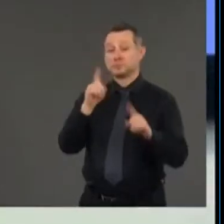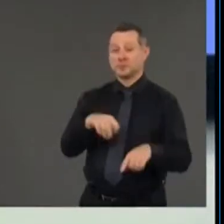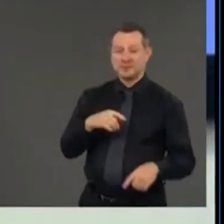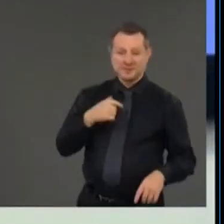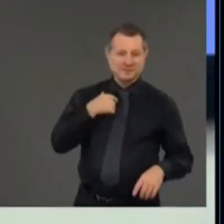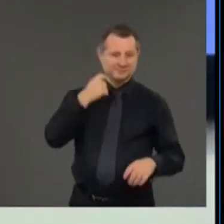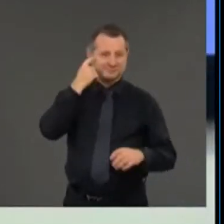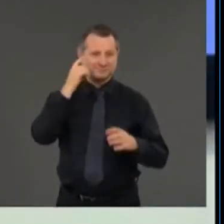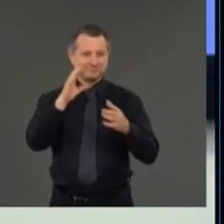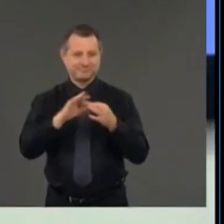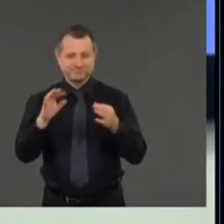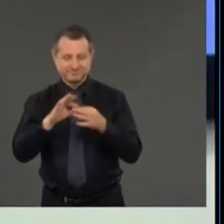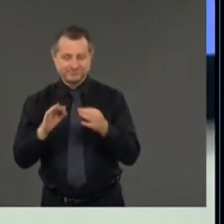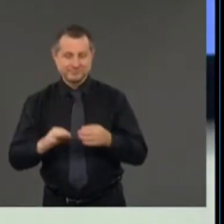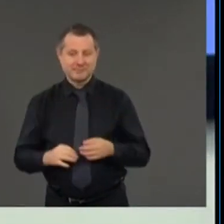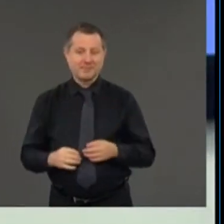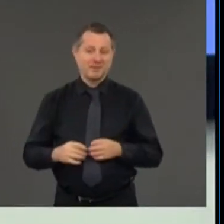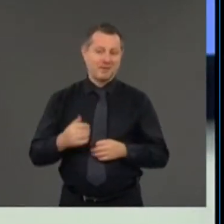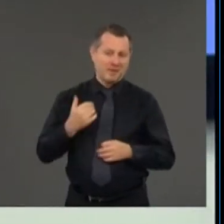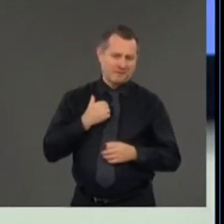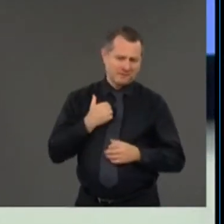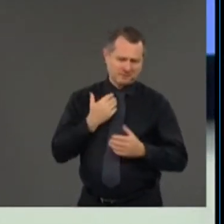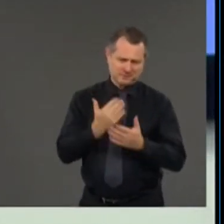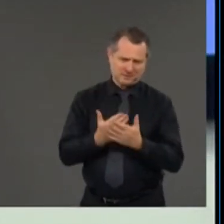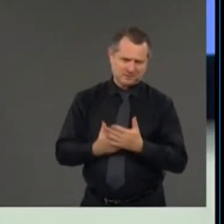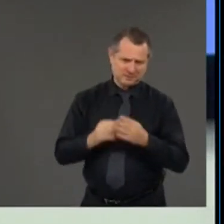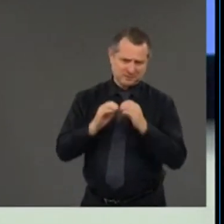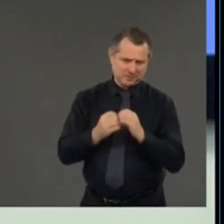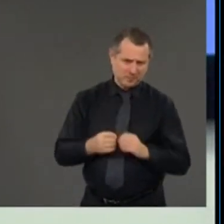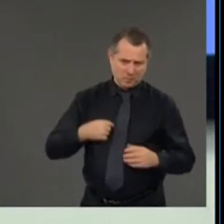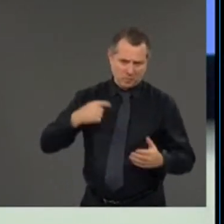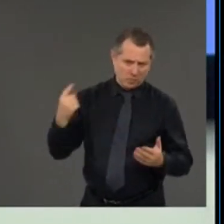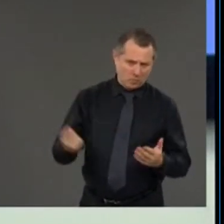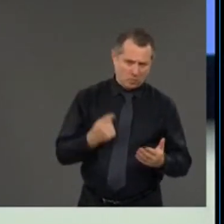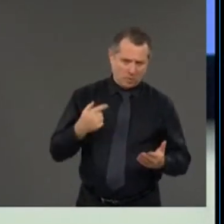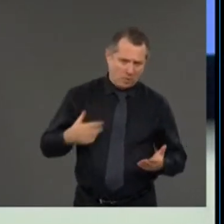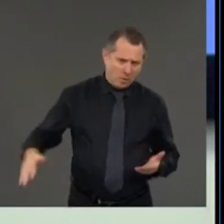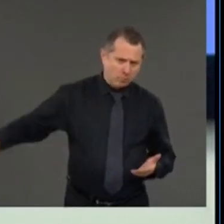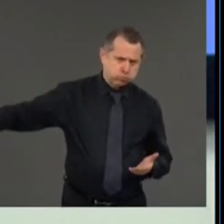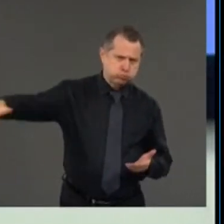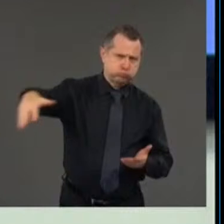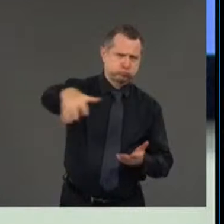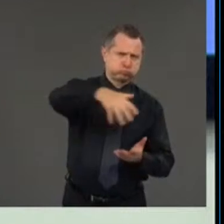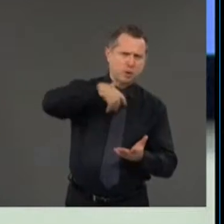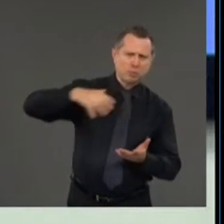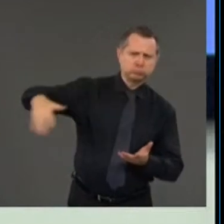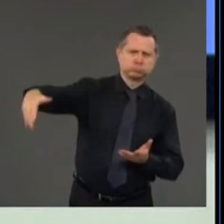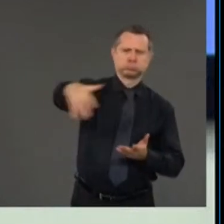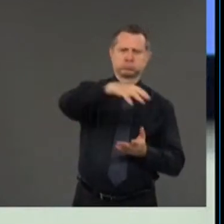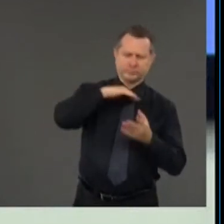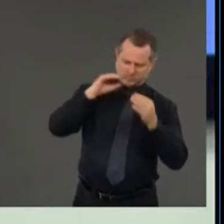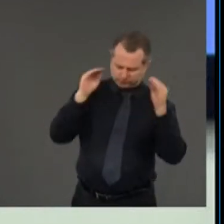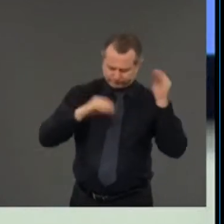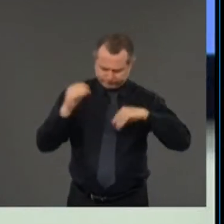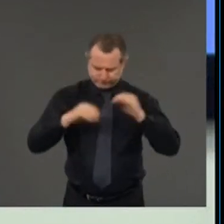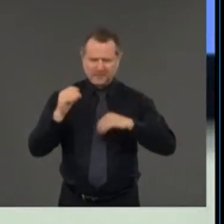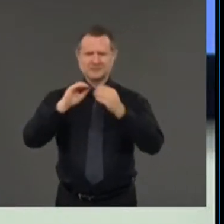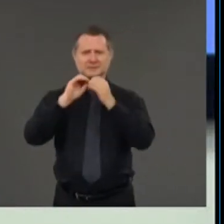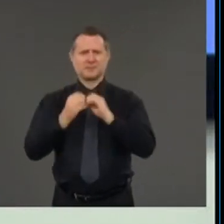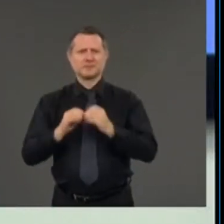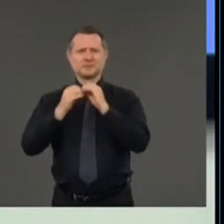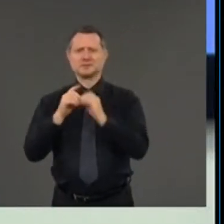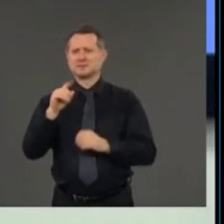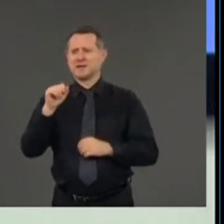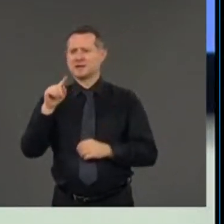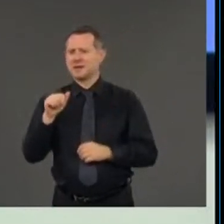with you, has the data there. We always continue to get as much data as we have that we can get, and every